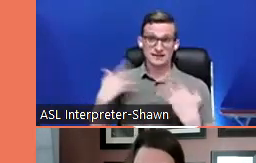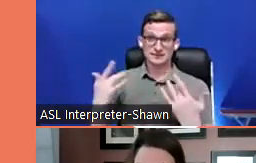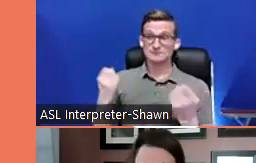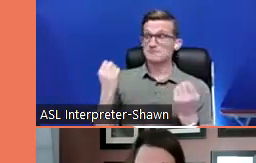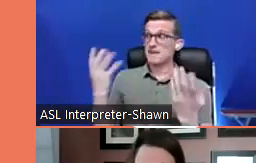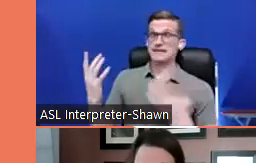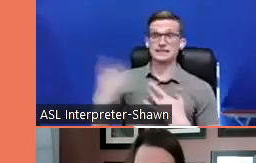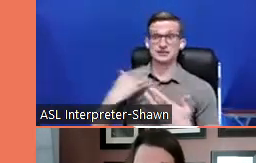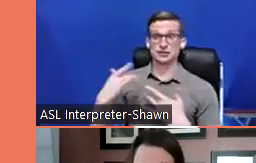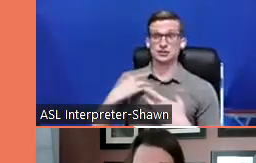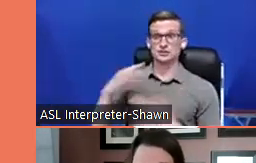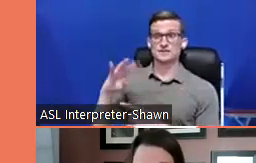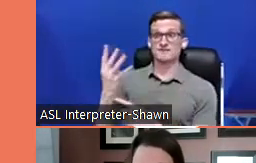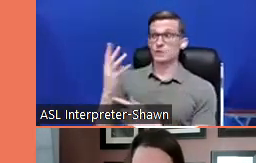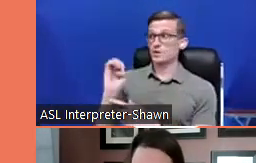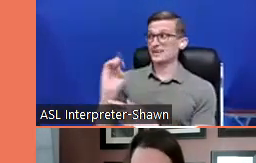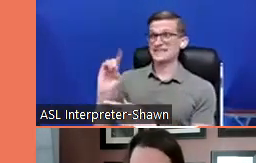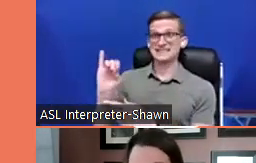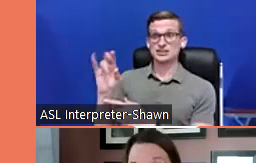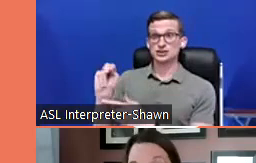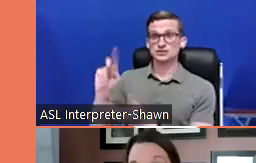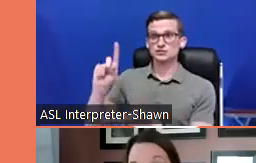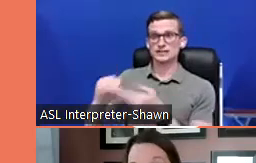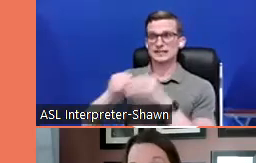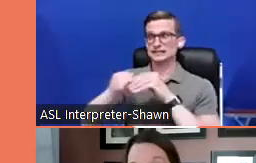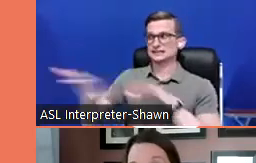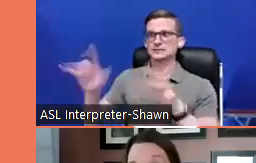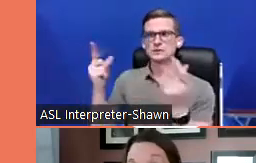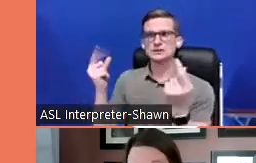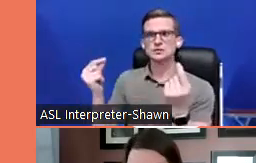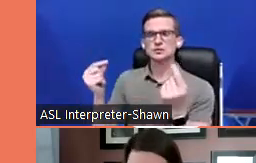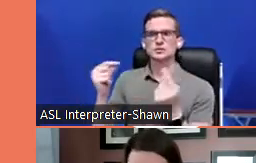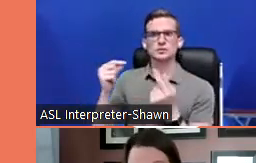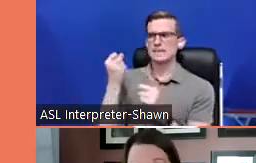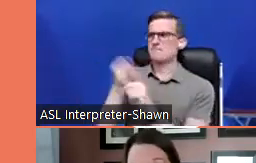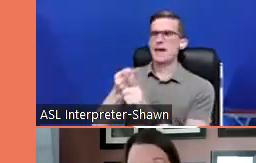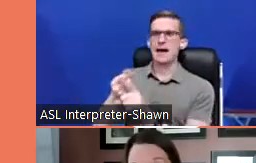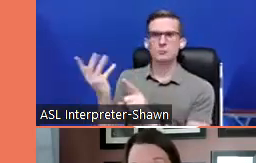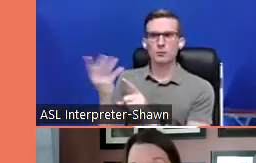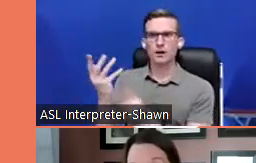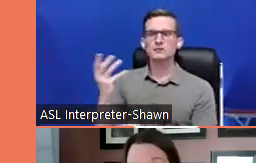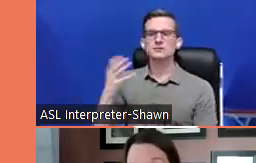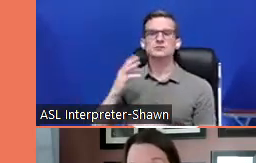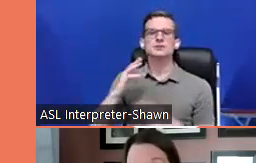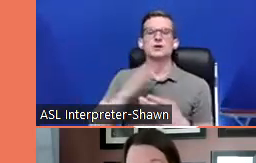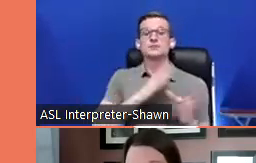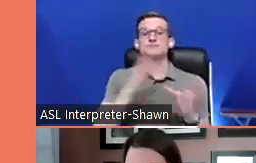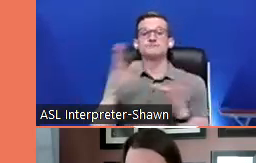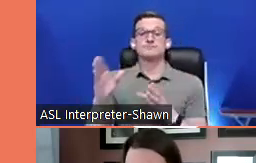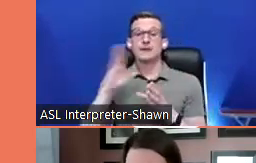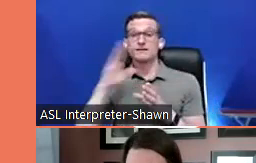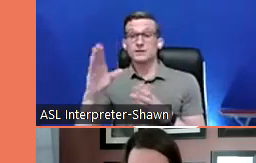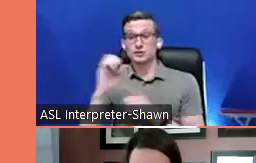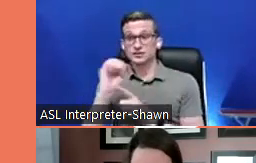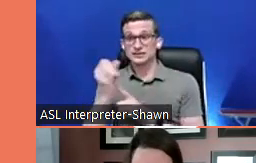might do and when that impact might be felt. So future state. The ASAM 4th